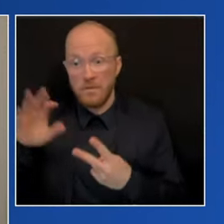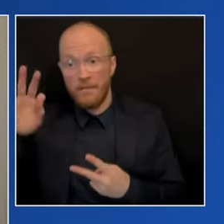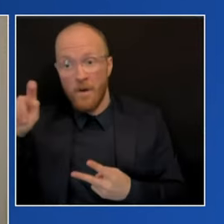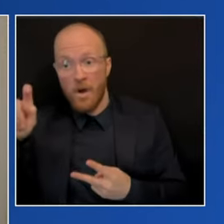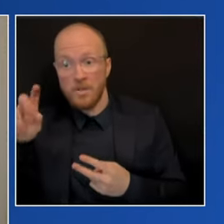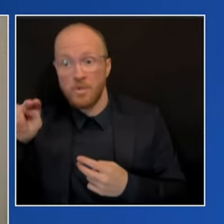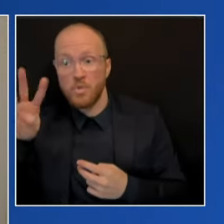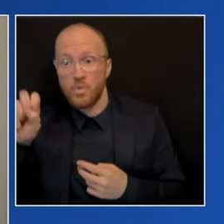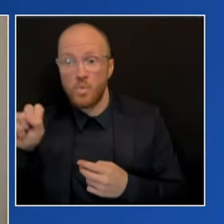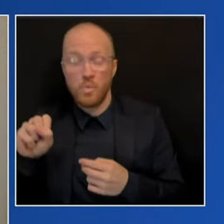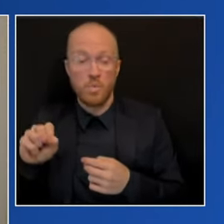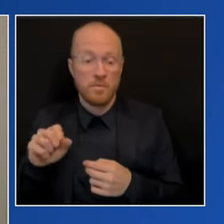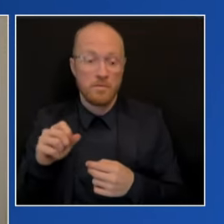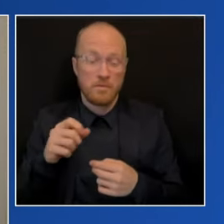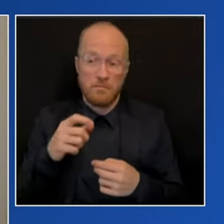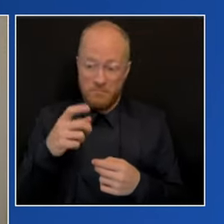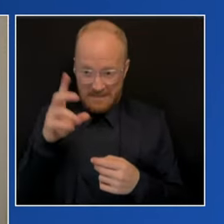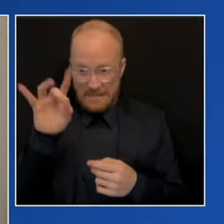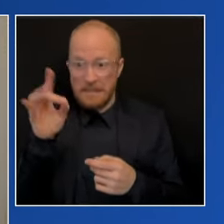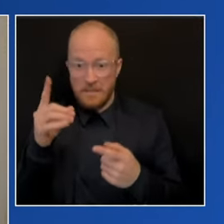and privately condemned the attack.